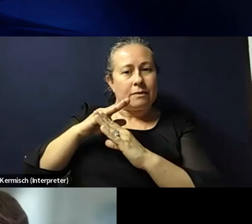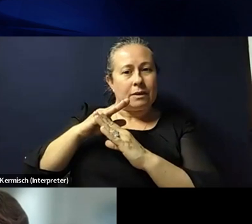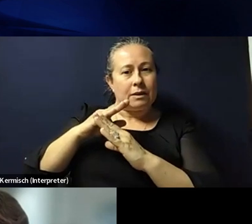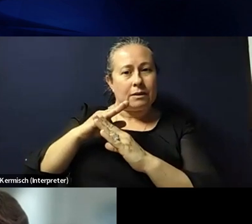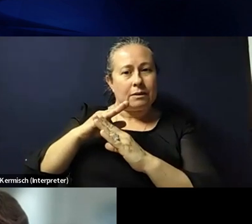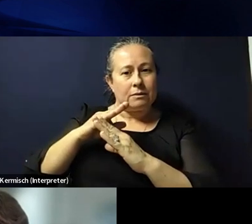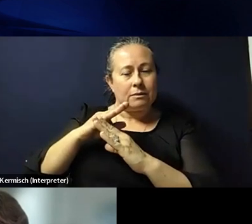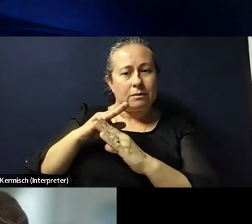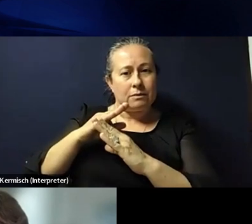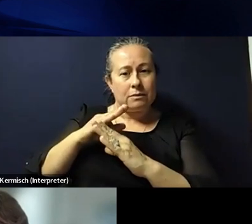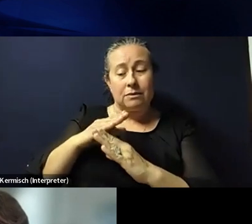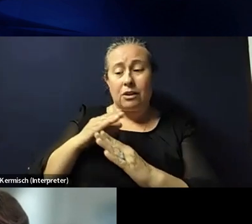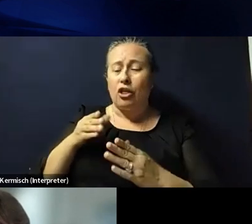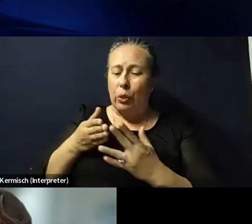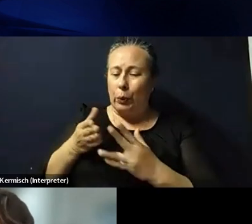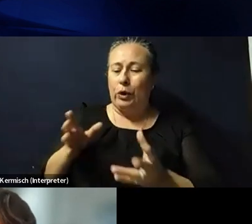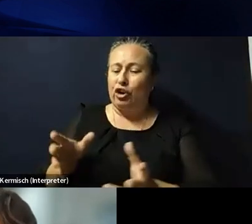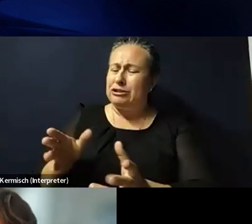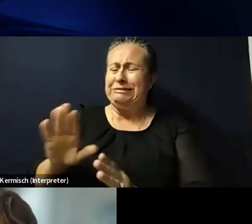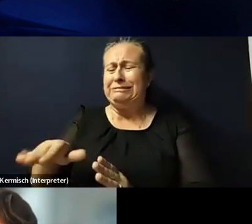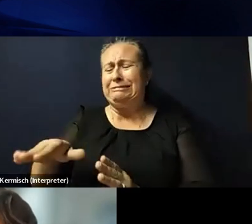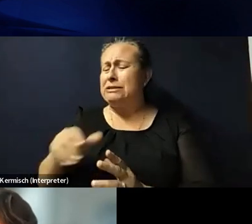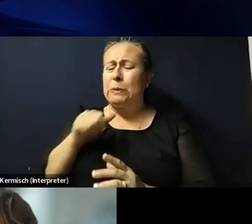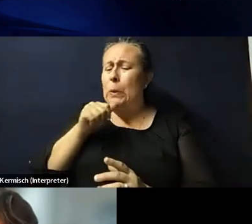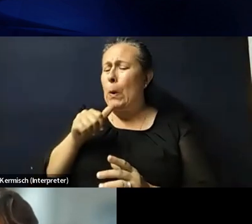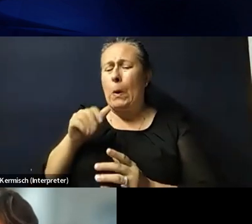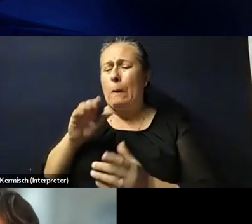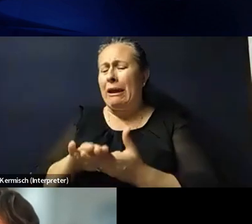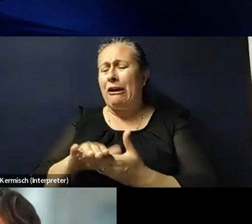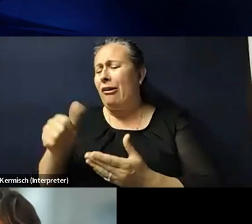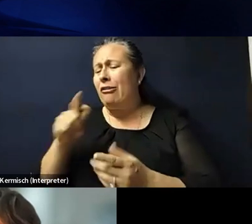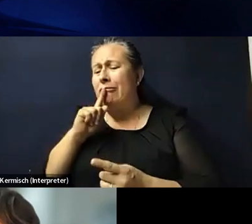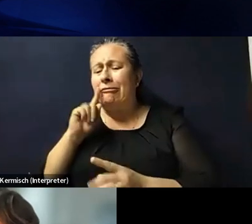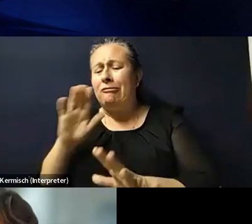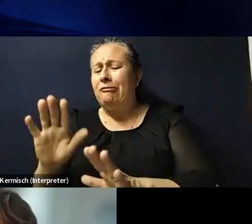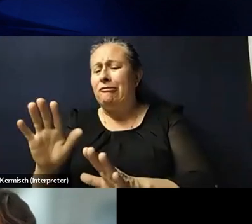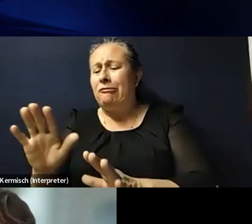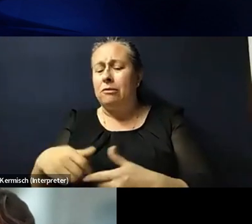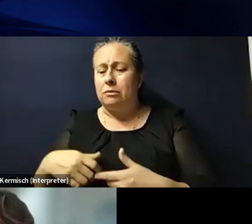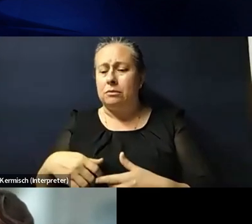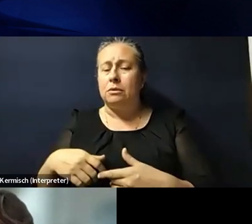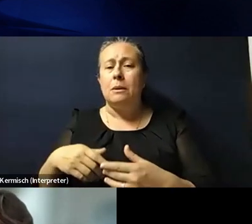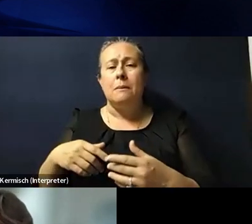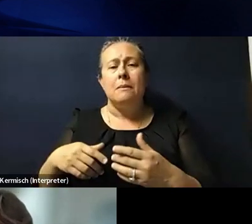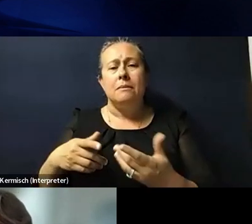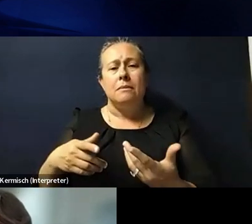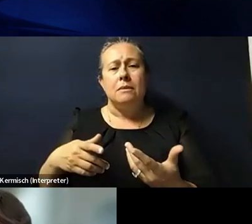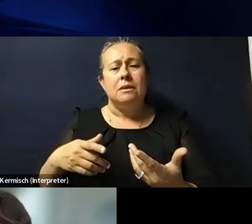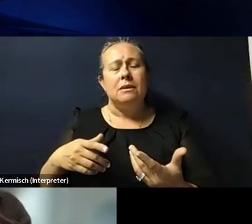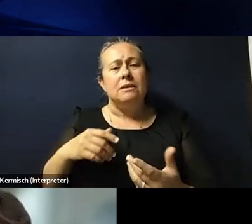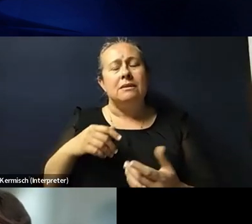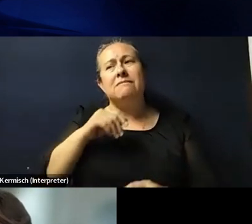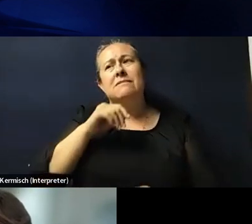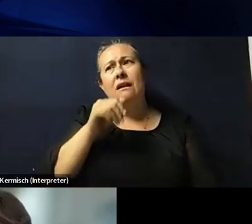mostly through encouragement, like encouraging you not to marry another deaf person, especially one with hereditary deafness. So yes,